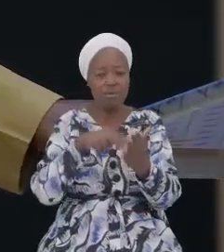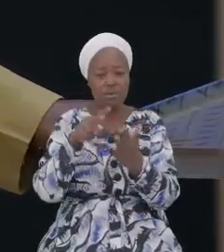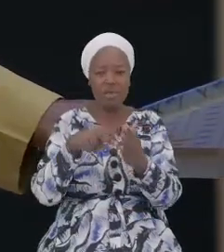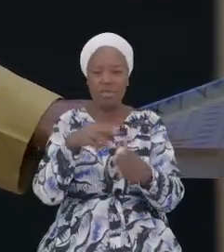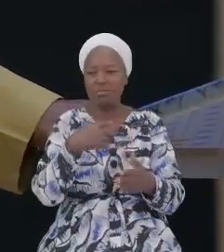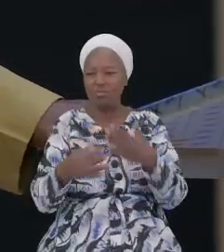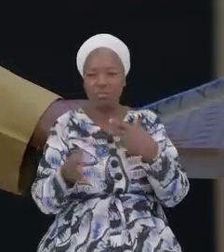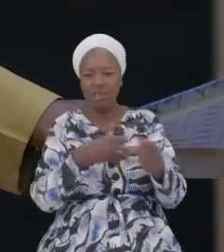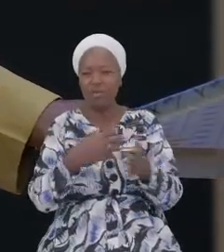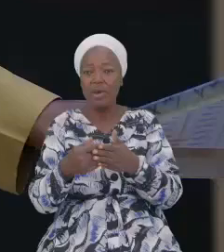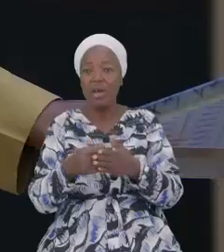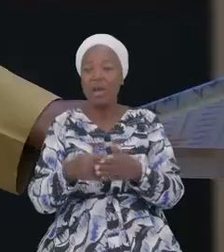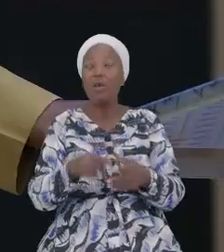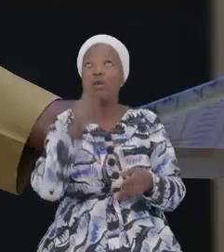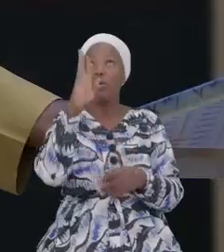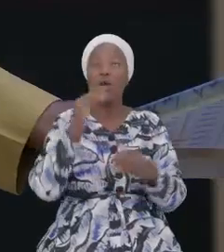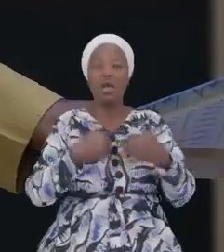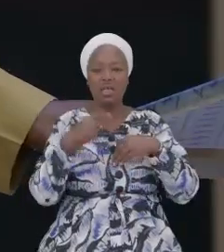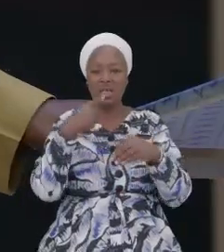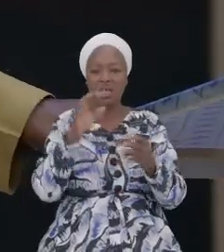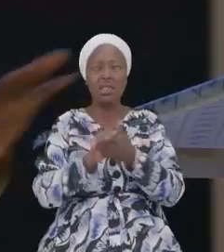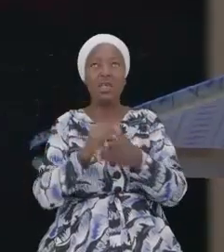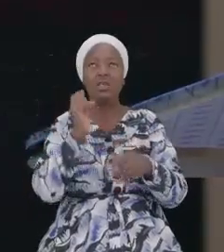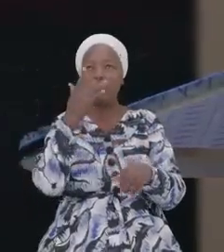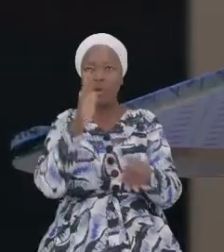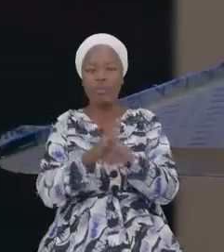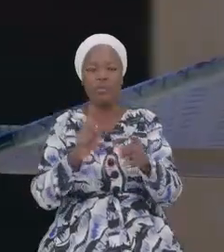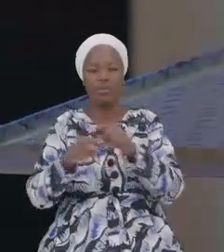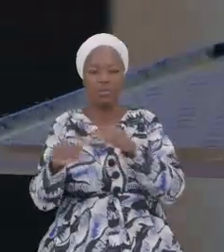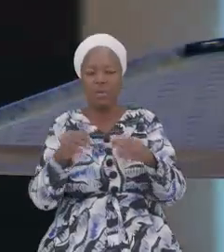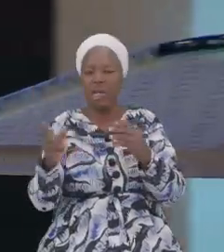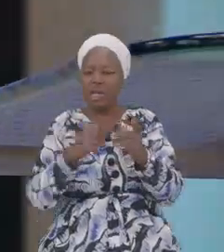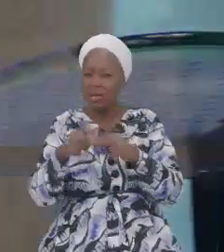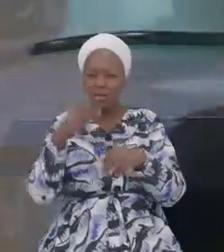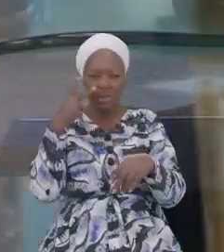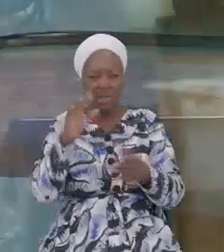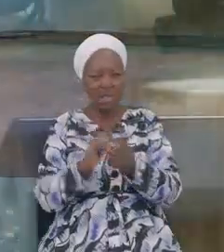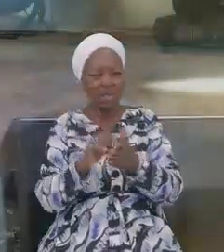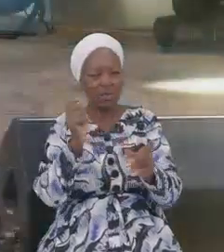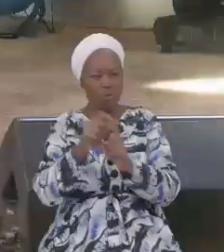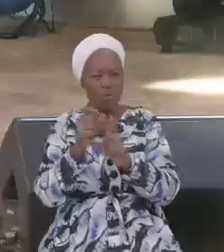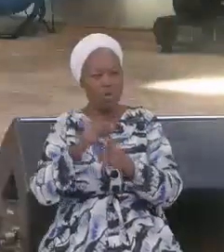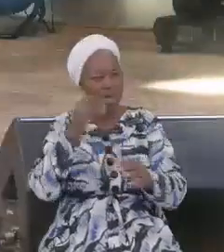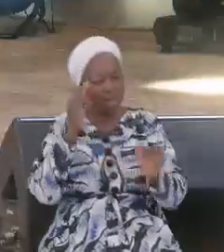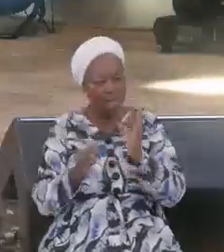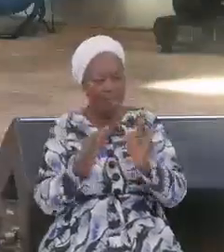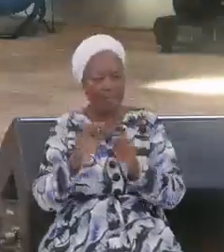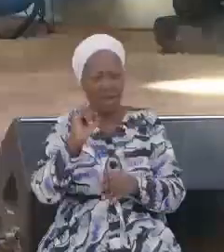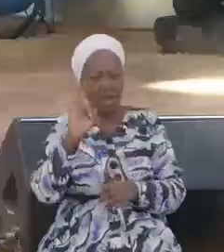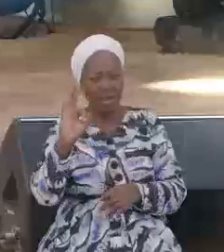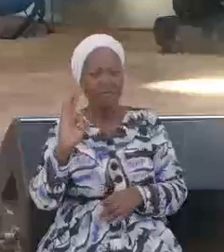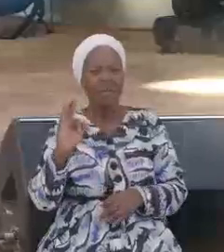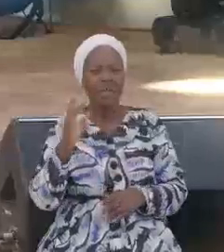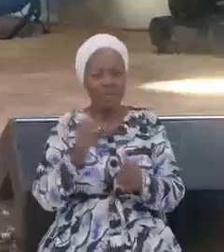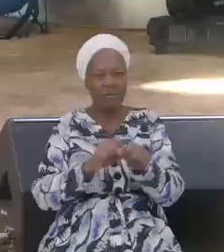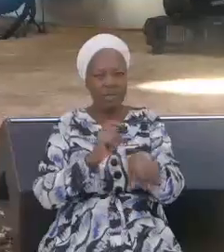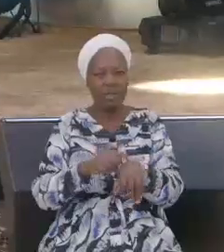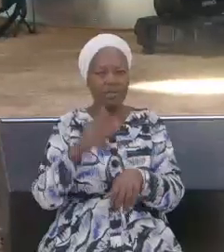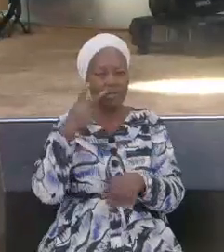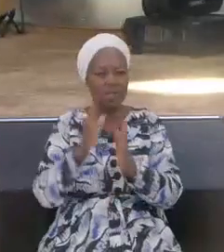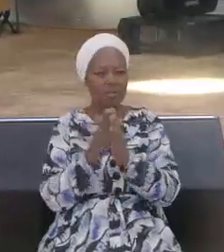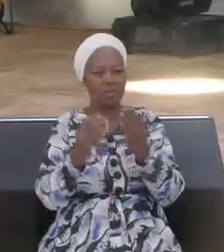whatever God has said that he will do, you look at that word, if. Look at Exodus now. Exodus